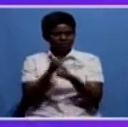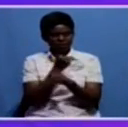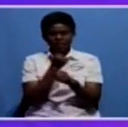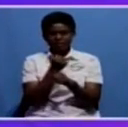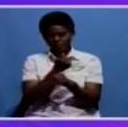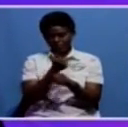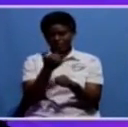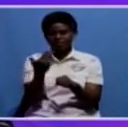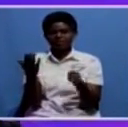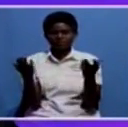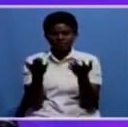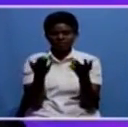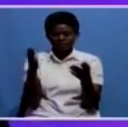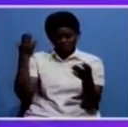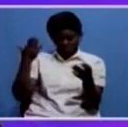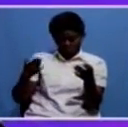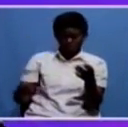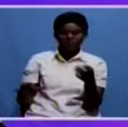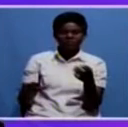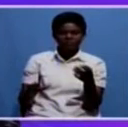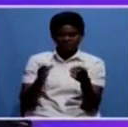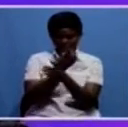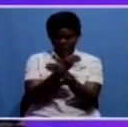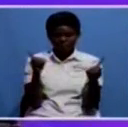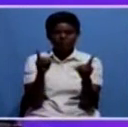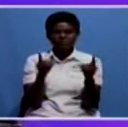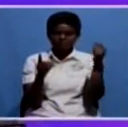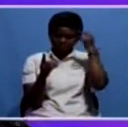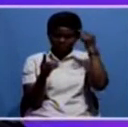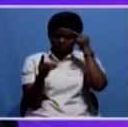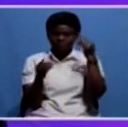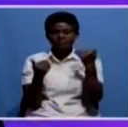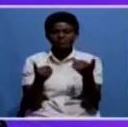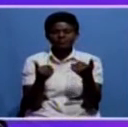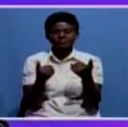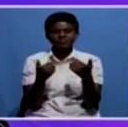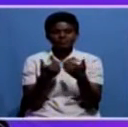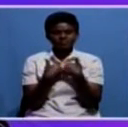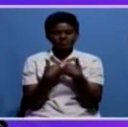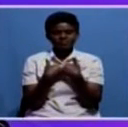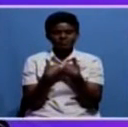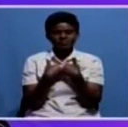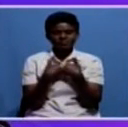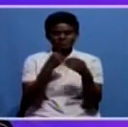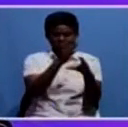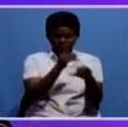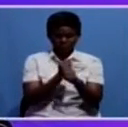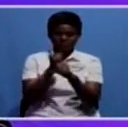on other things. That is the nature of democracy. And government now has received